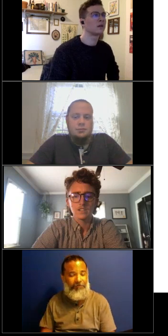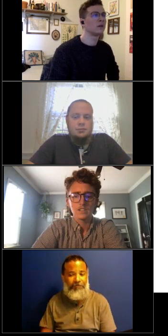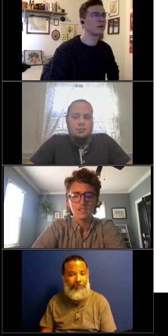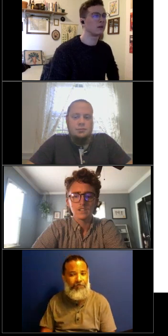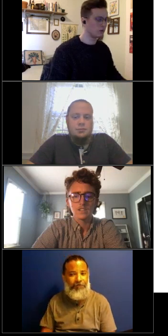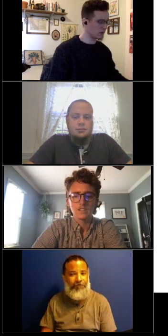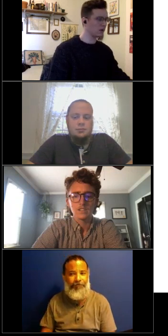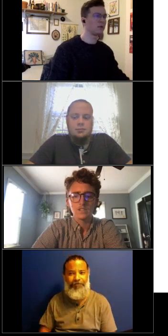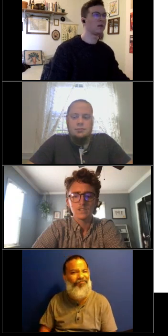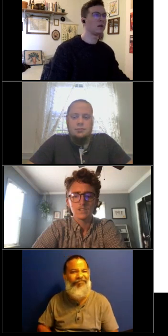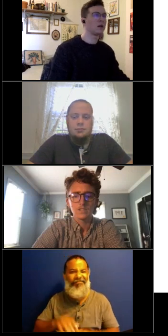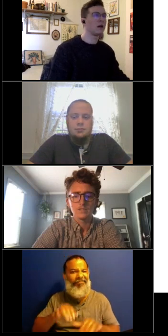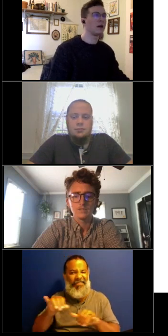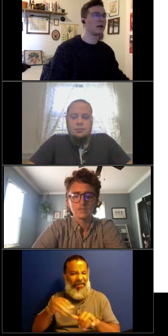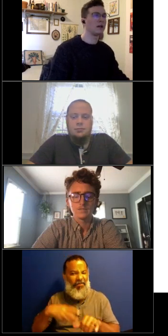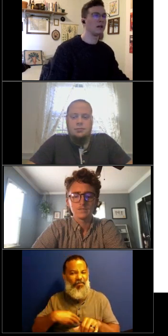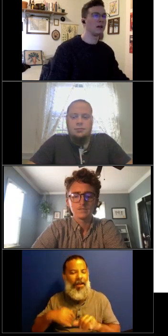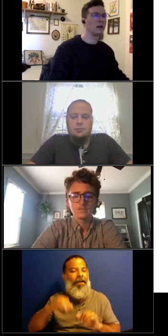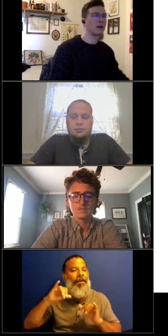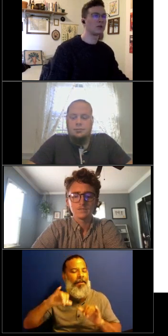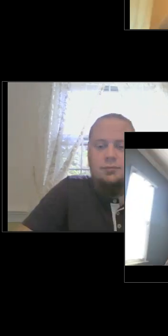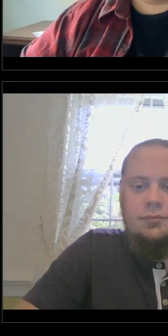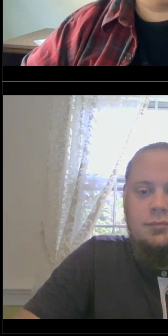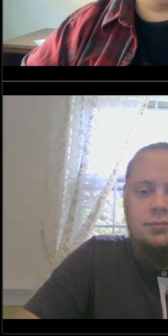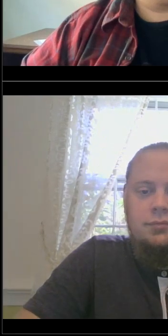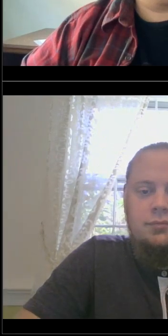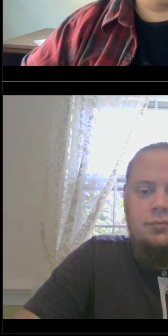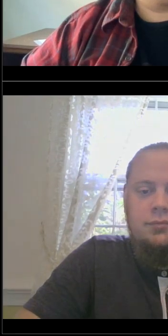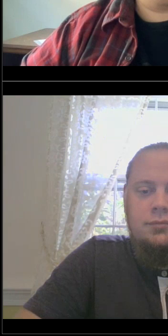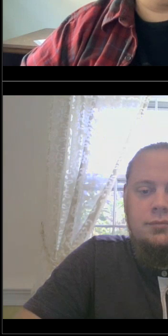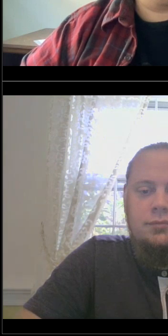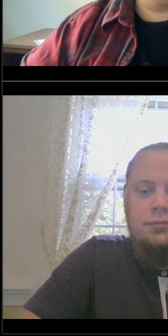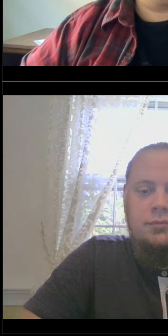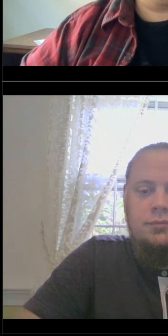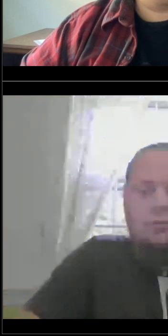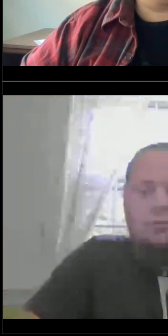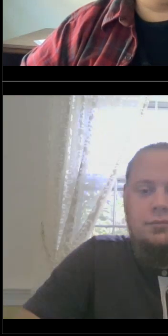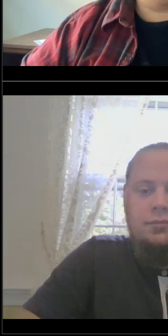It also looked okay. I can try it again.